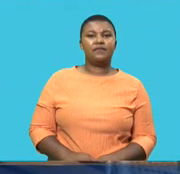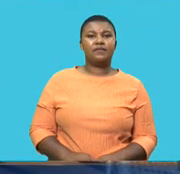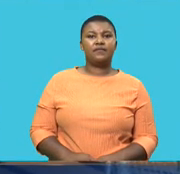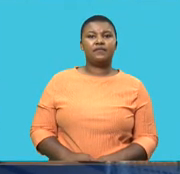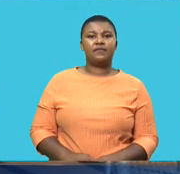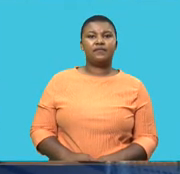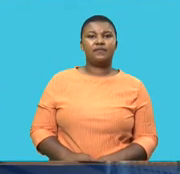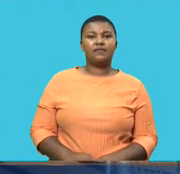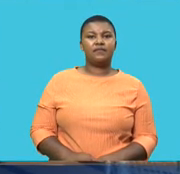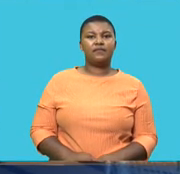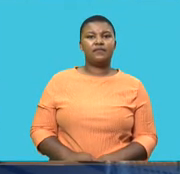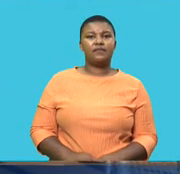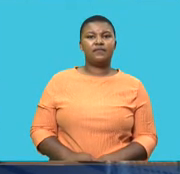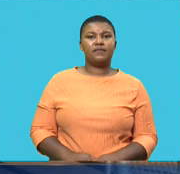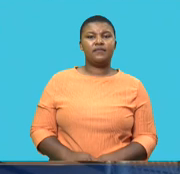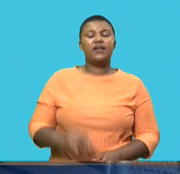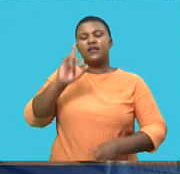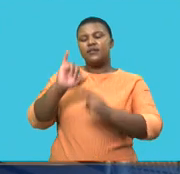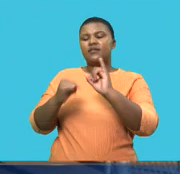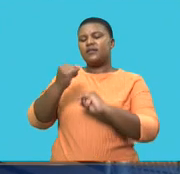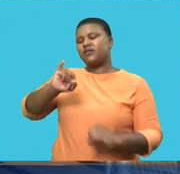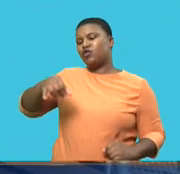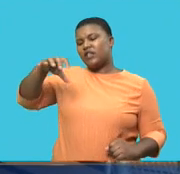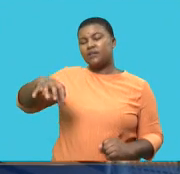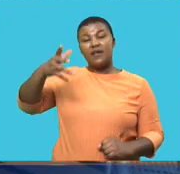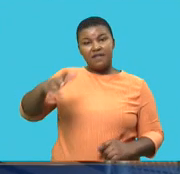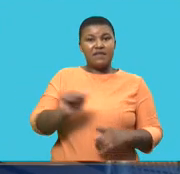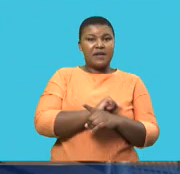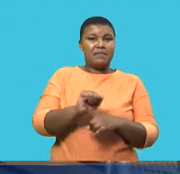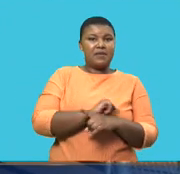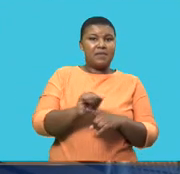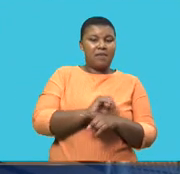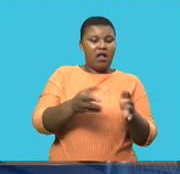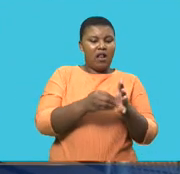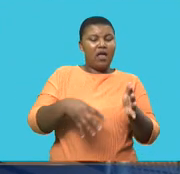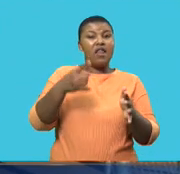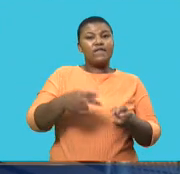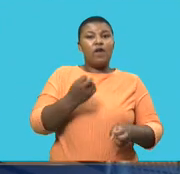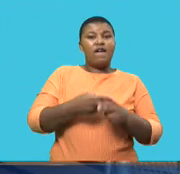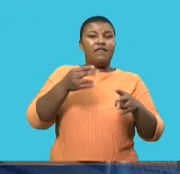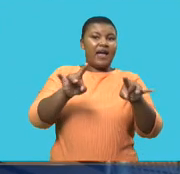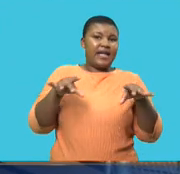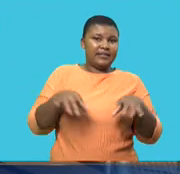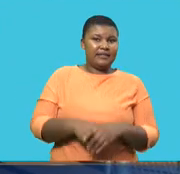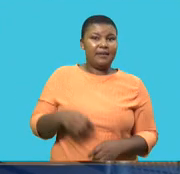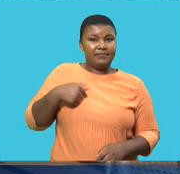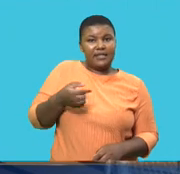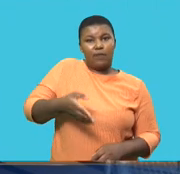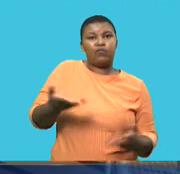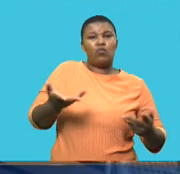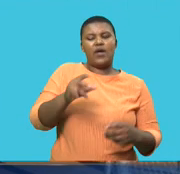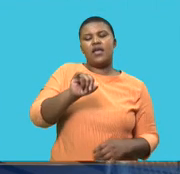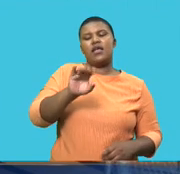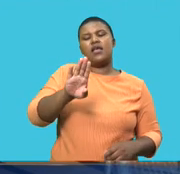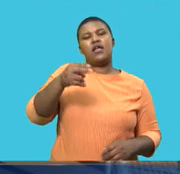The City of Johannesburg is preparing matric learners for their final exams. You know, we are here at Ibhongo